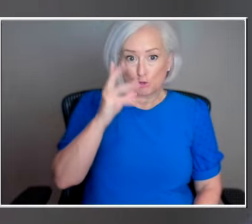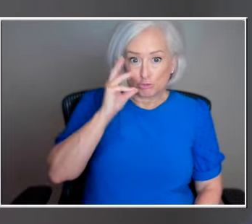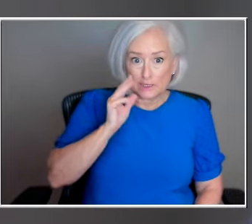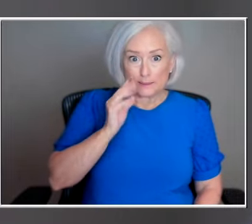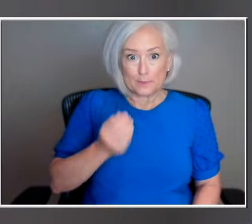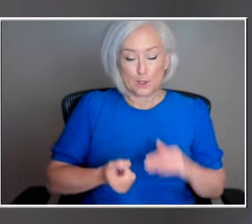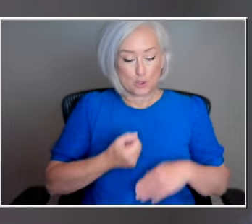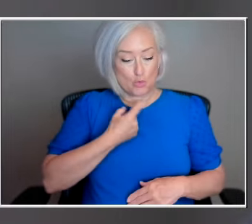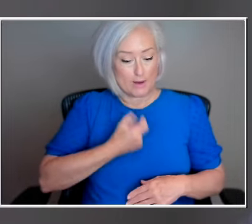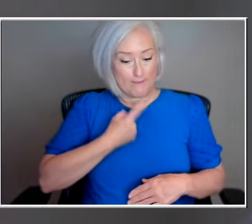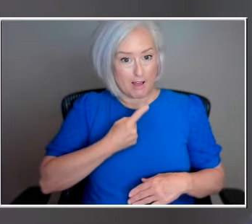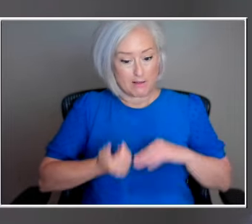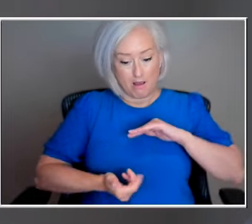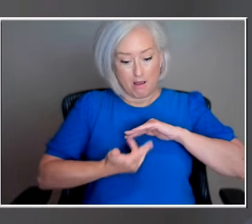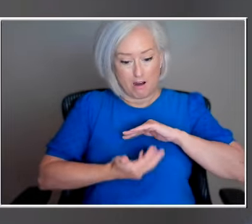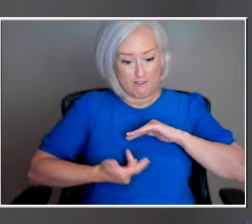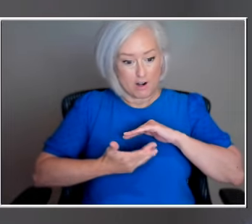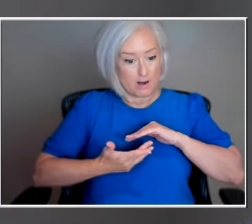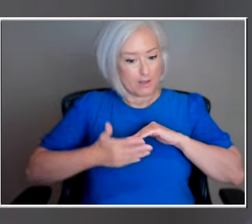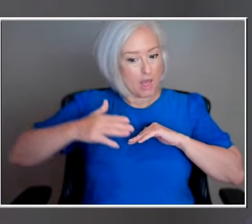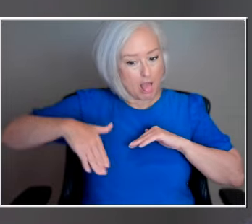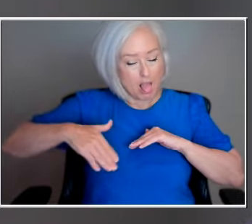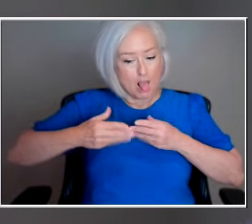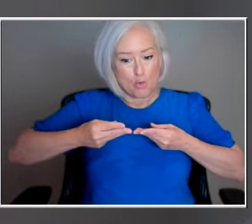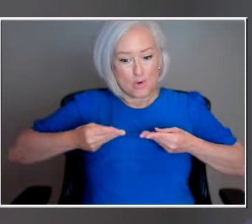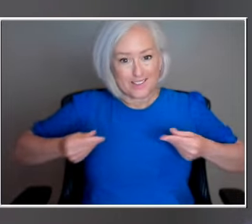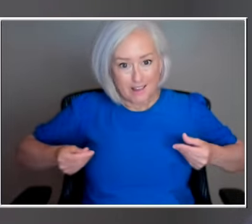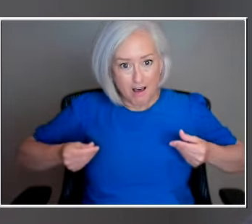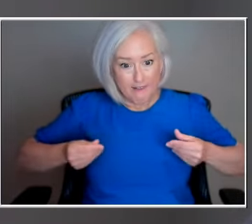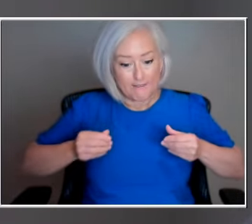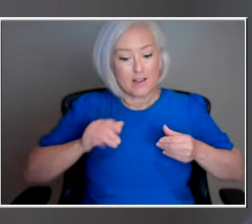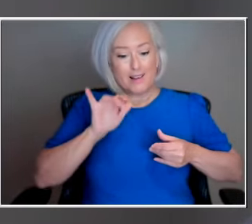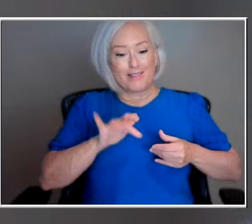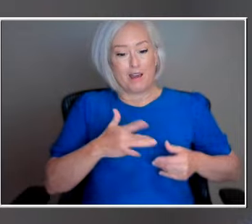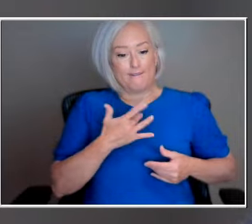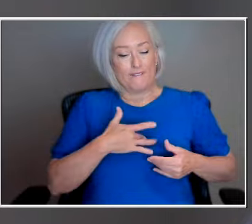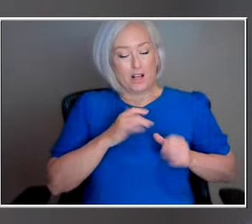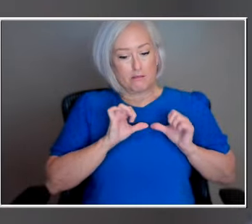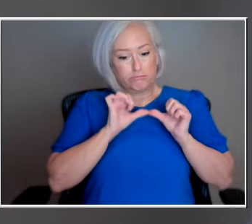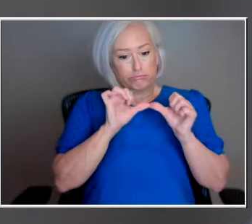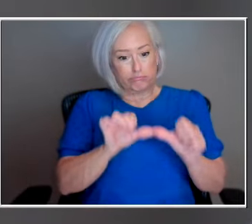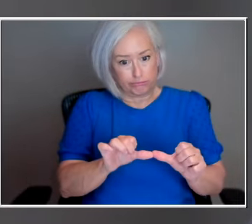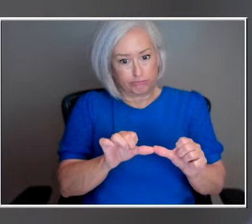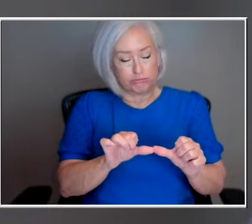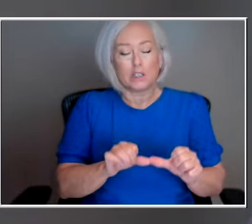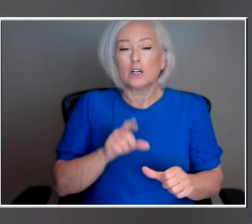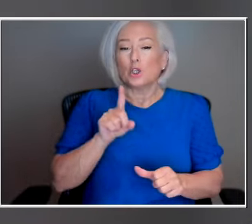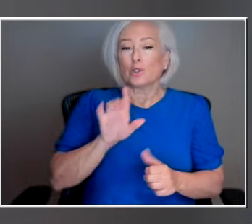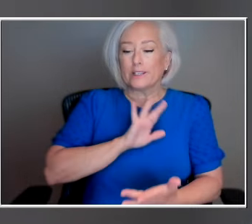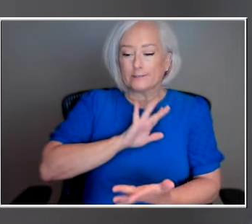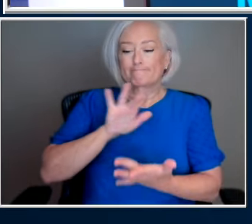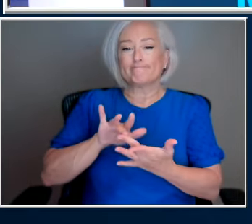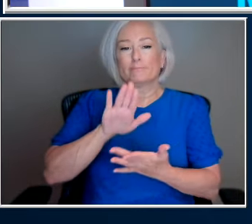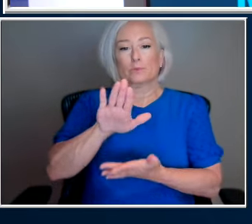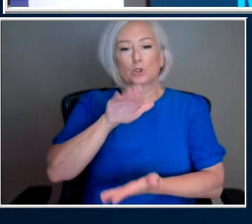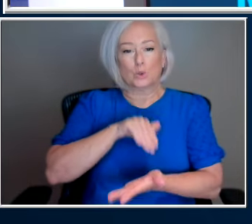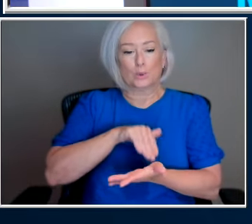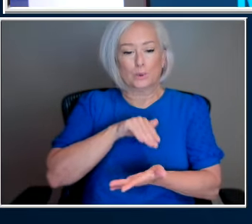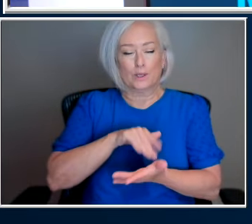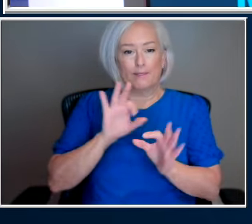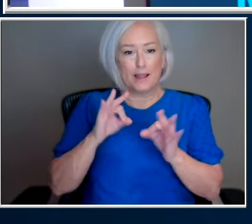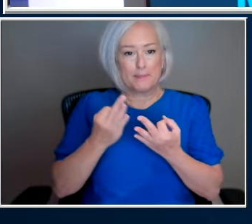is not resolving, continuous, then yes, you need to bring that up with your primary care physicians. Dr.